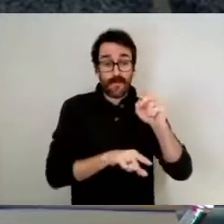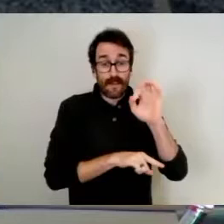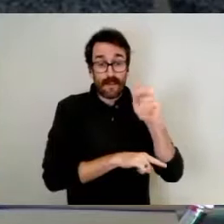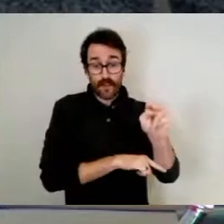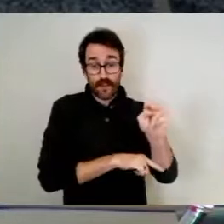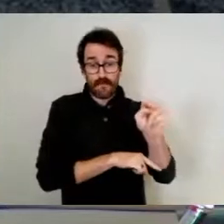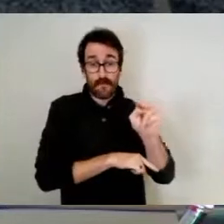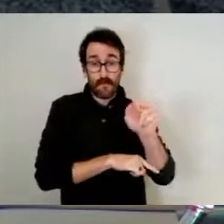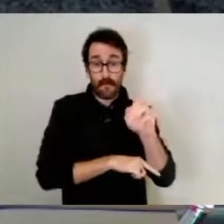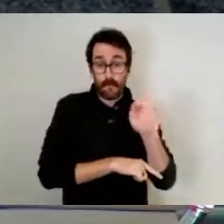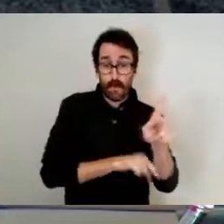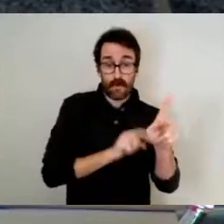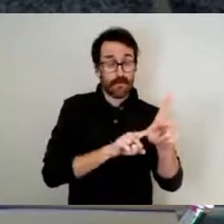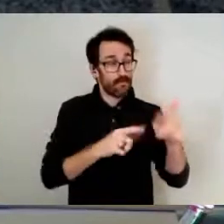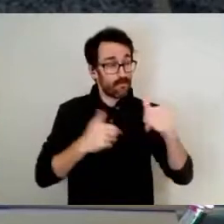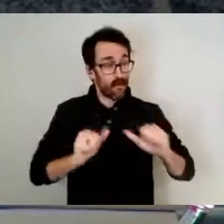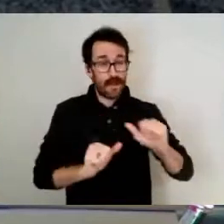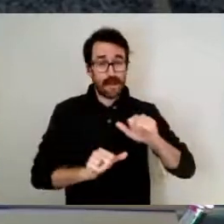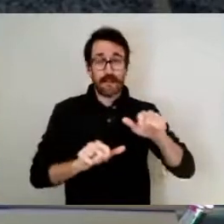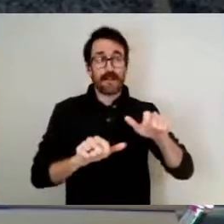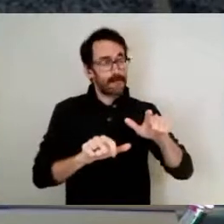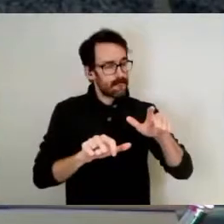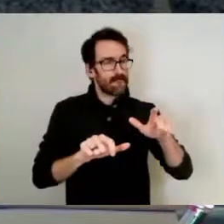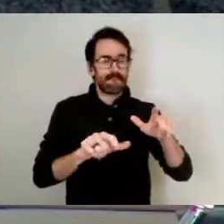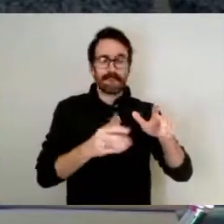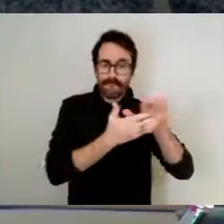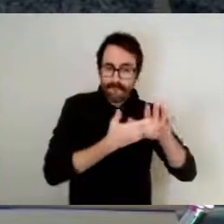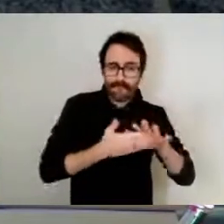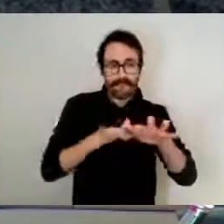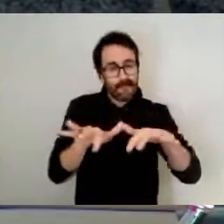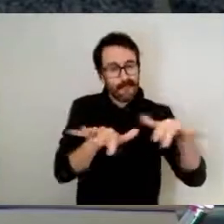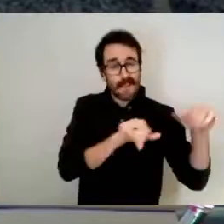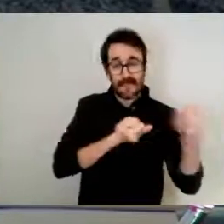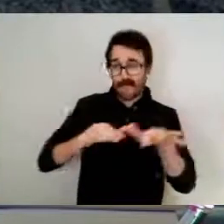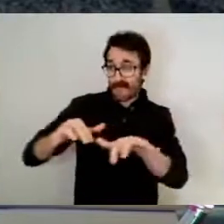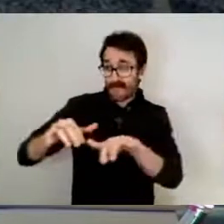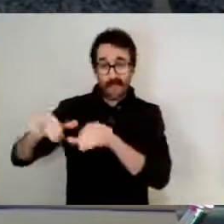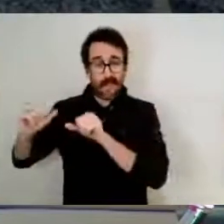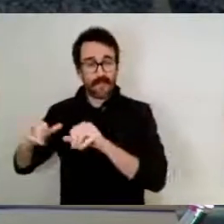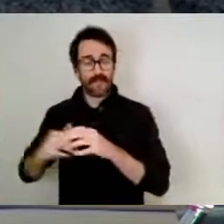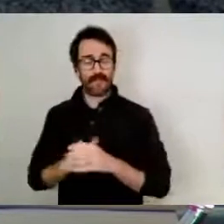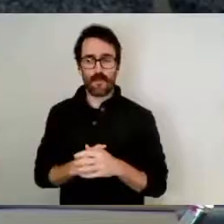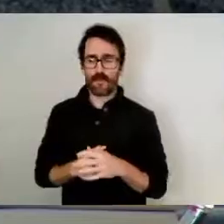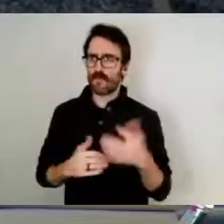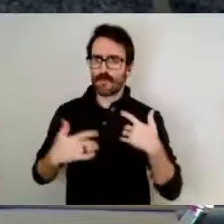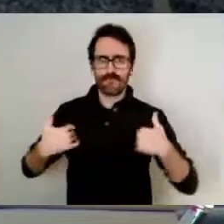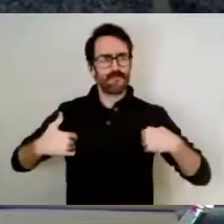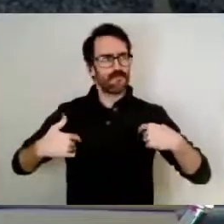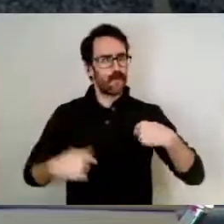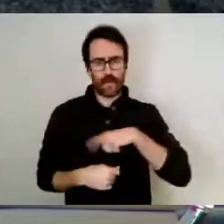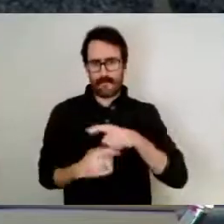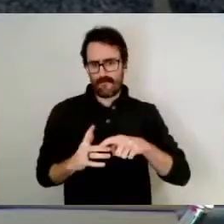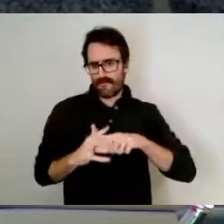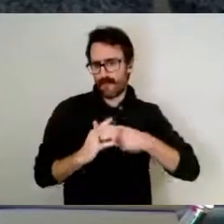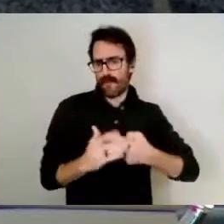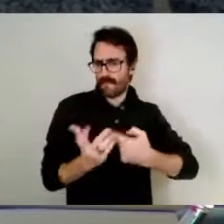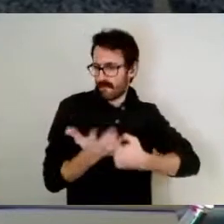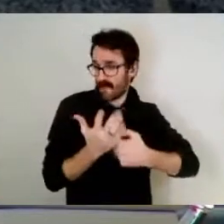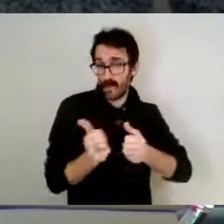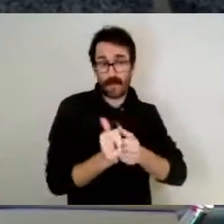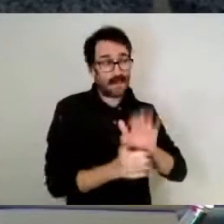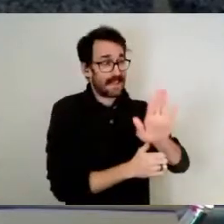elected officials from both the province and the federal government. The Prime Minister, I know, is